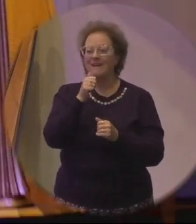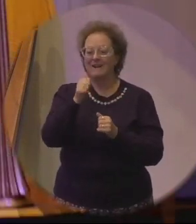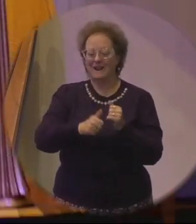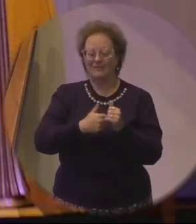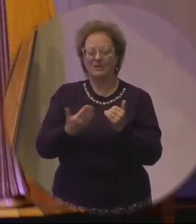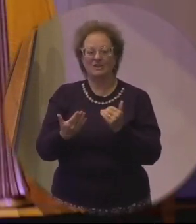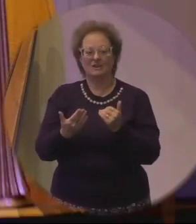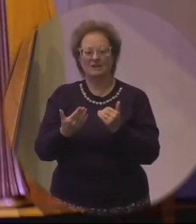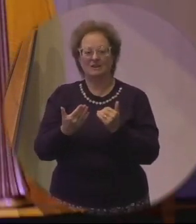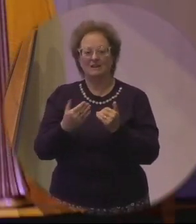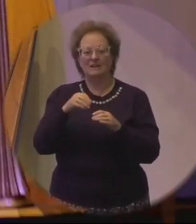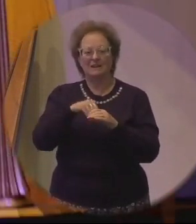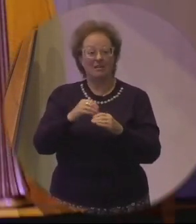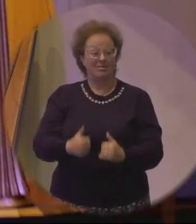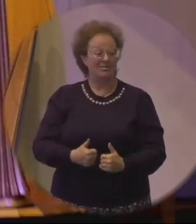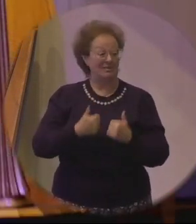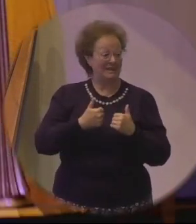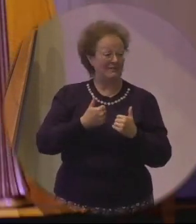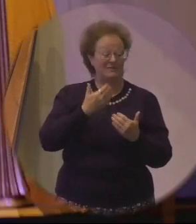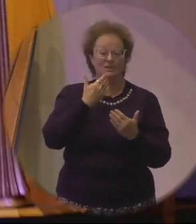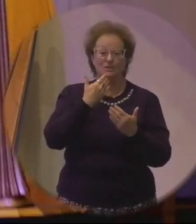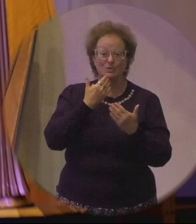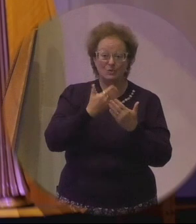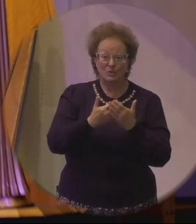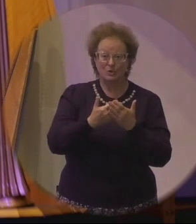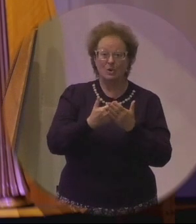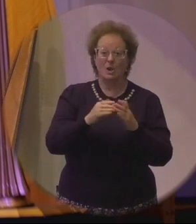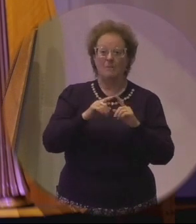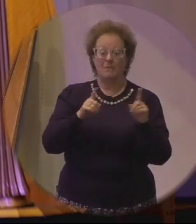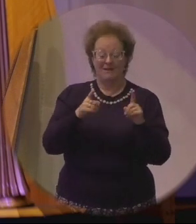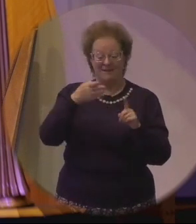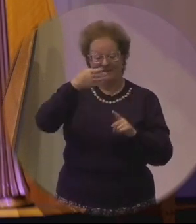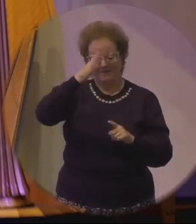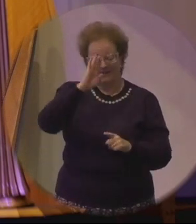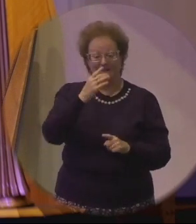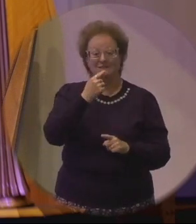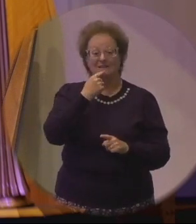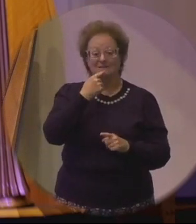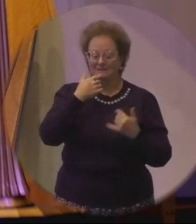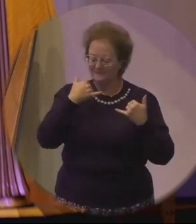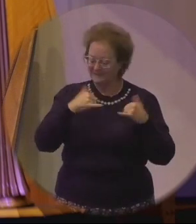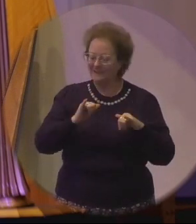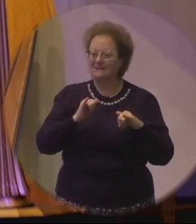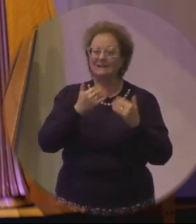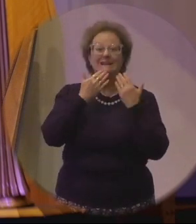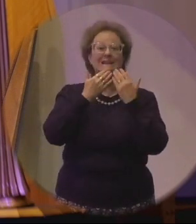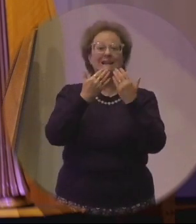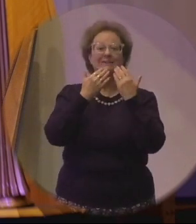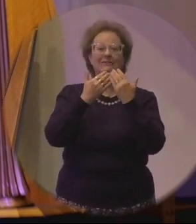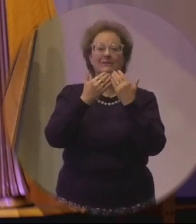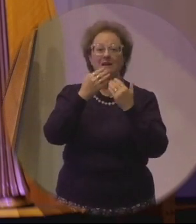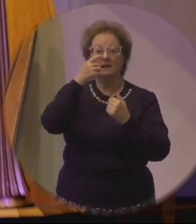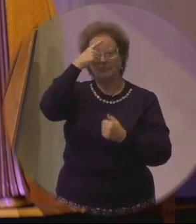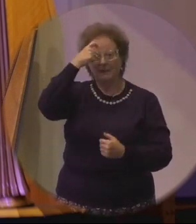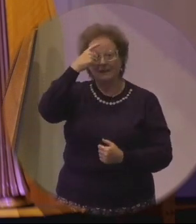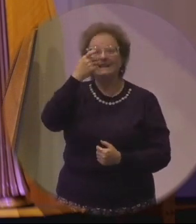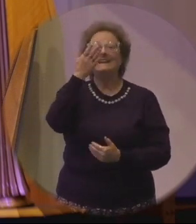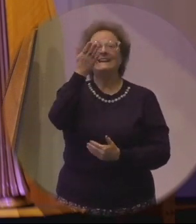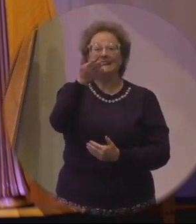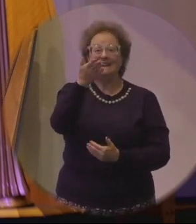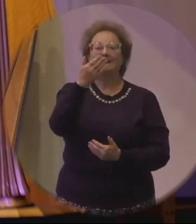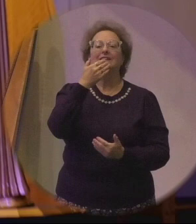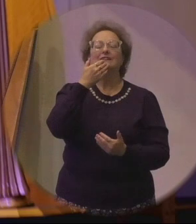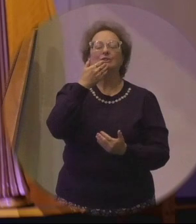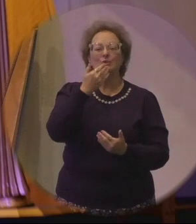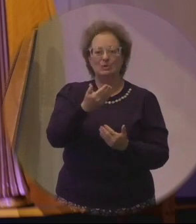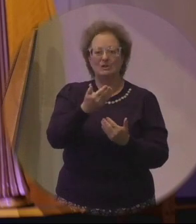that happens is good. But God's word tells us we can still give thanks to the Lord, for he is good and his love